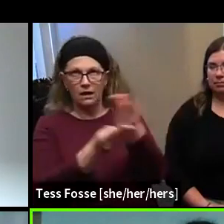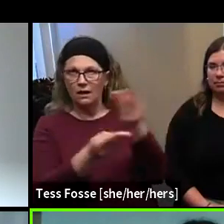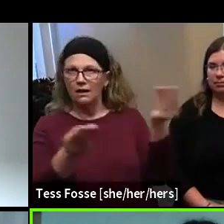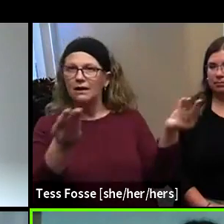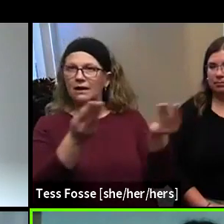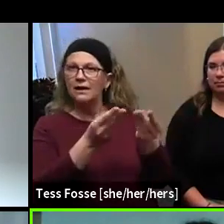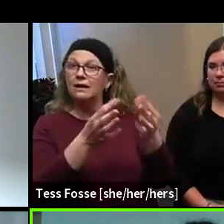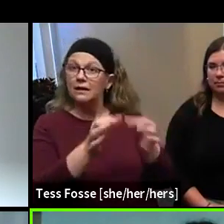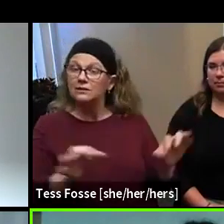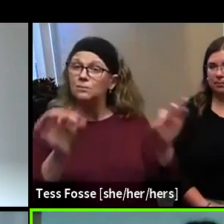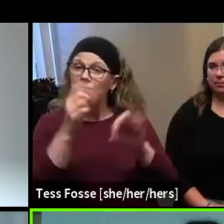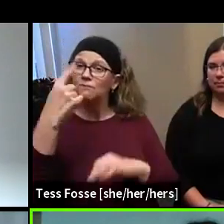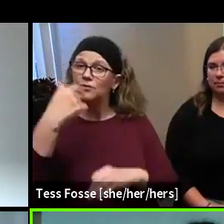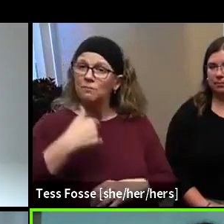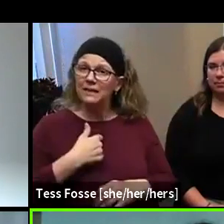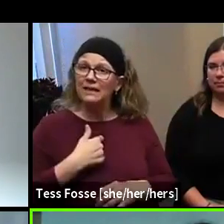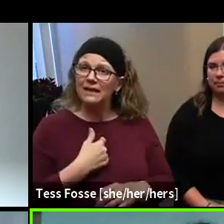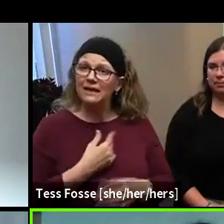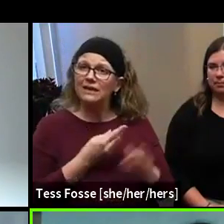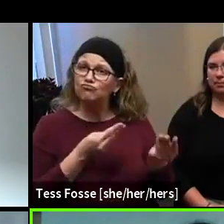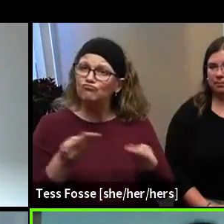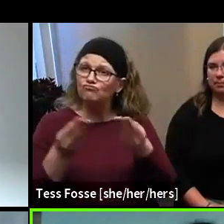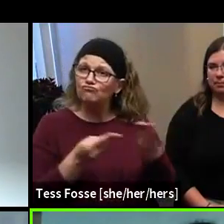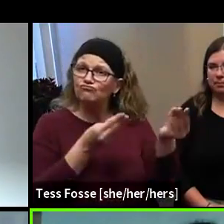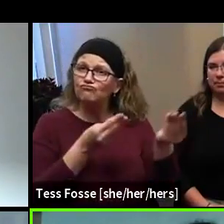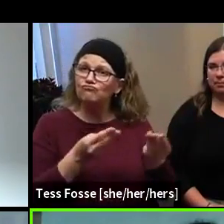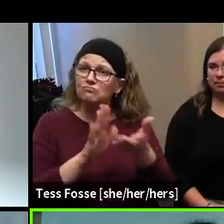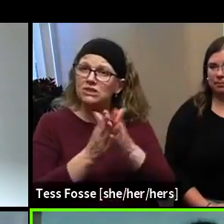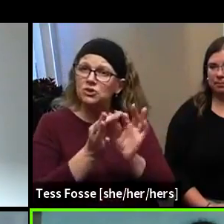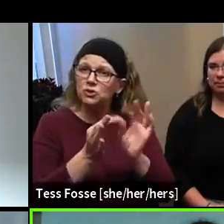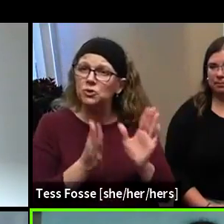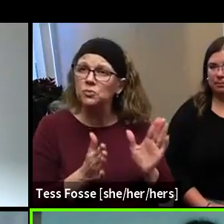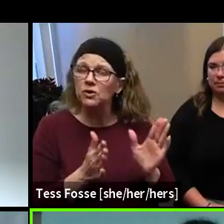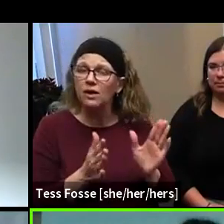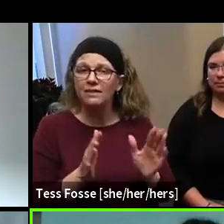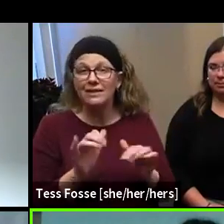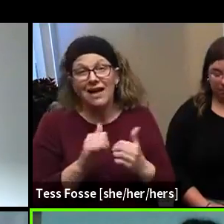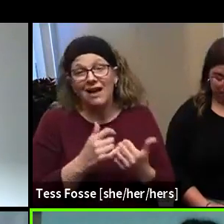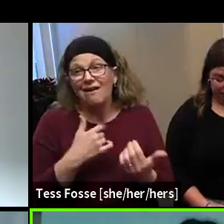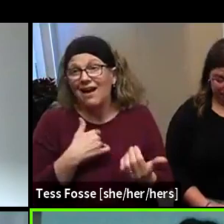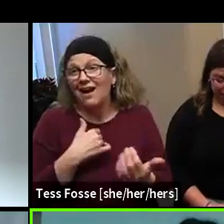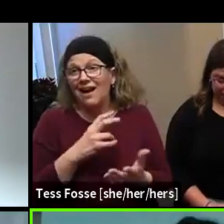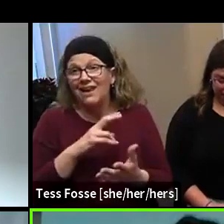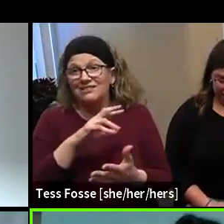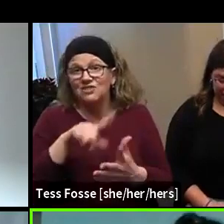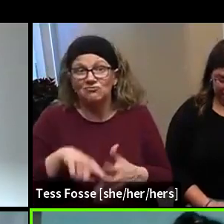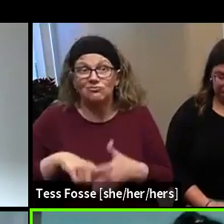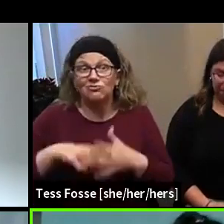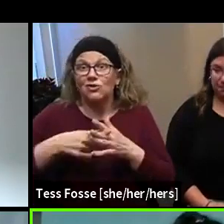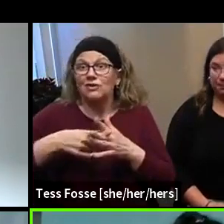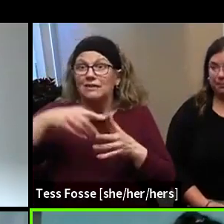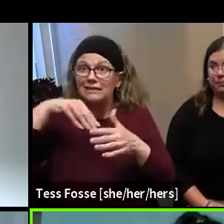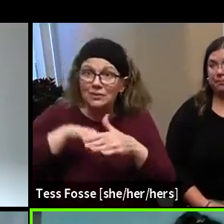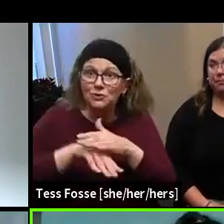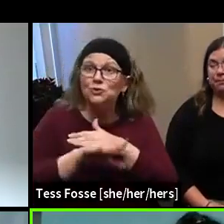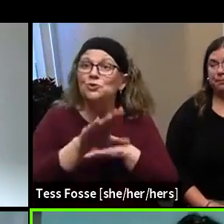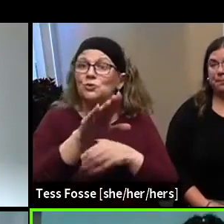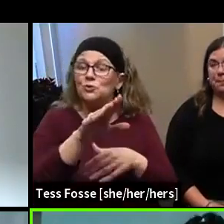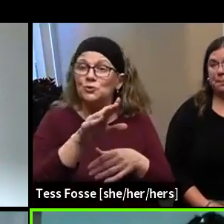just important to me to be an interpreter. So that's how I got into sign language.